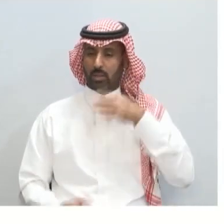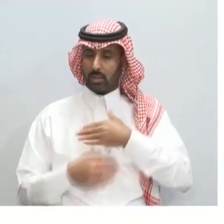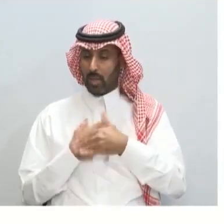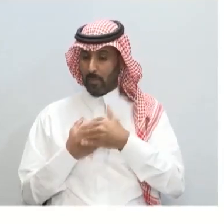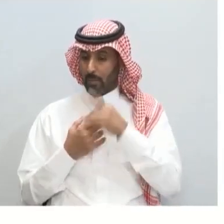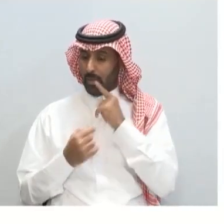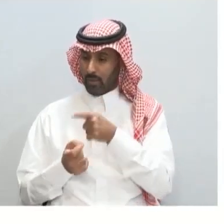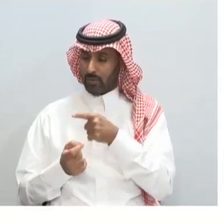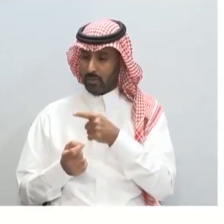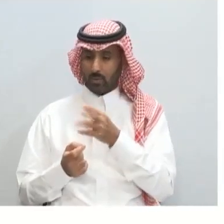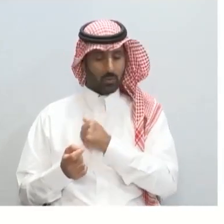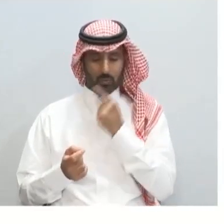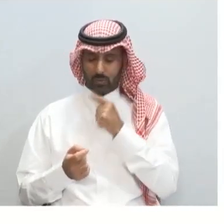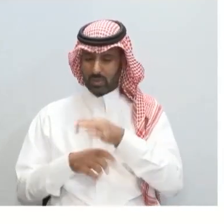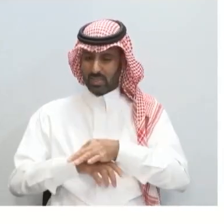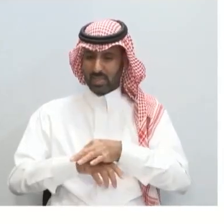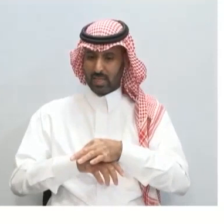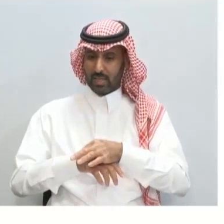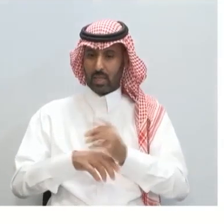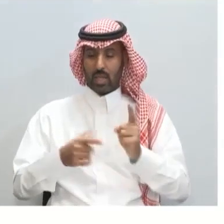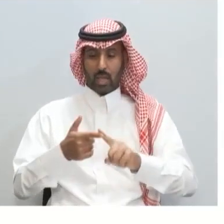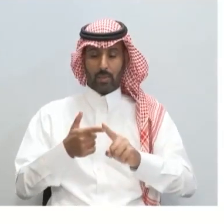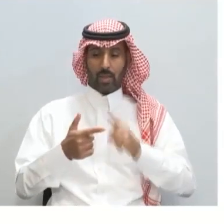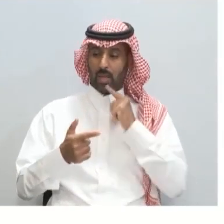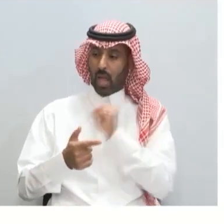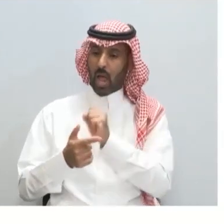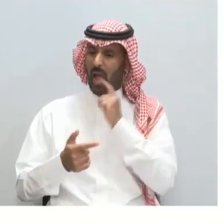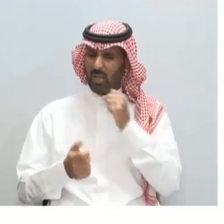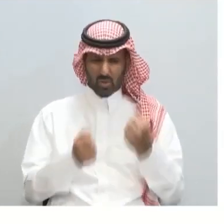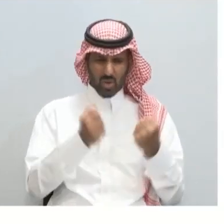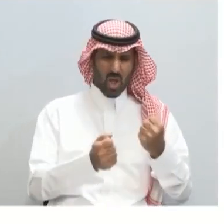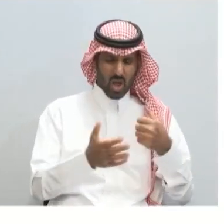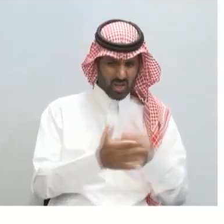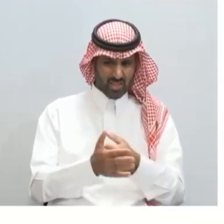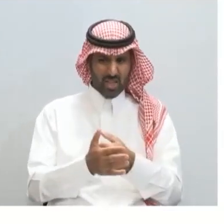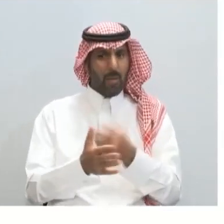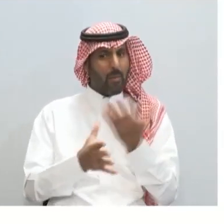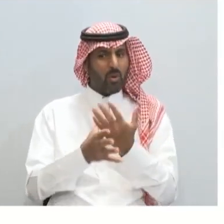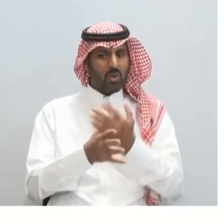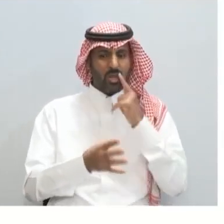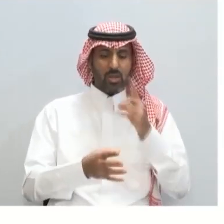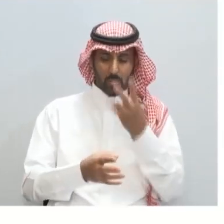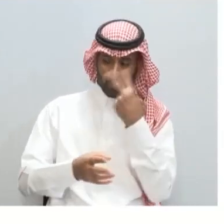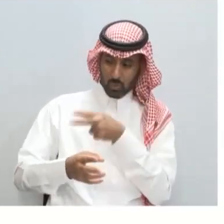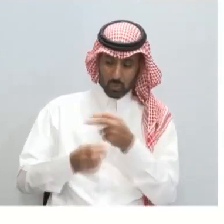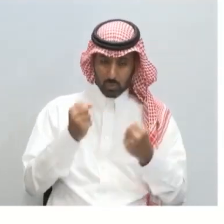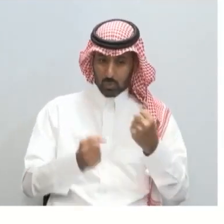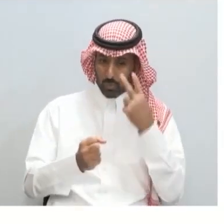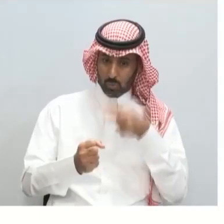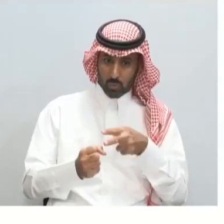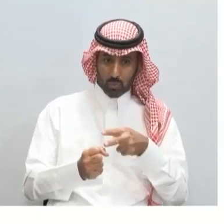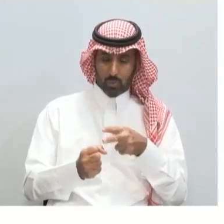very good number two he had an accident because he wasn't driving carefully enough he had an